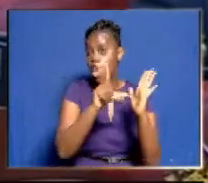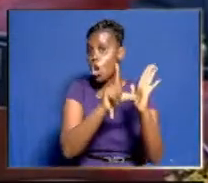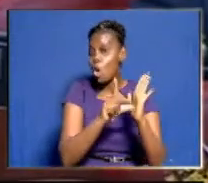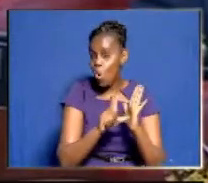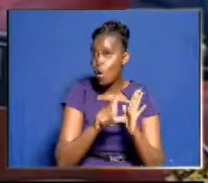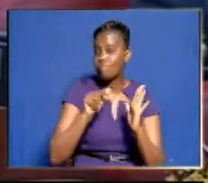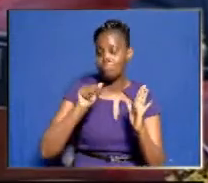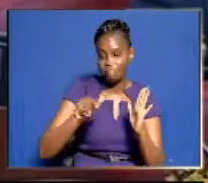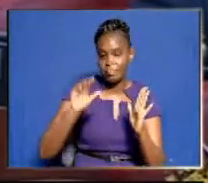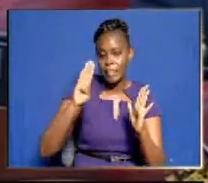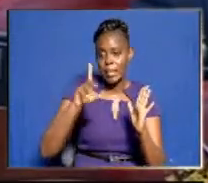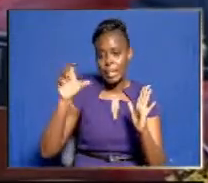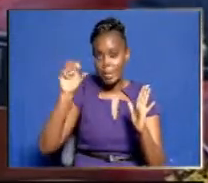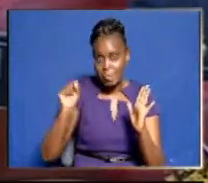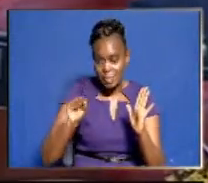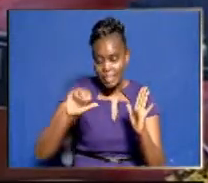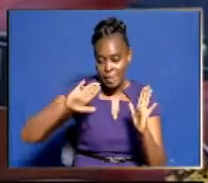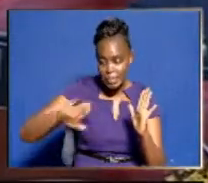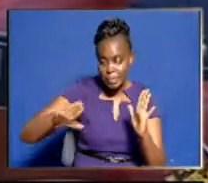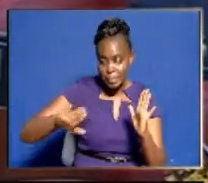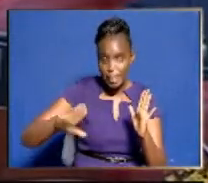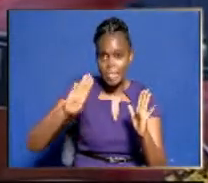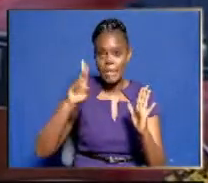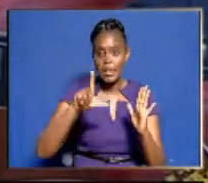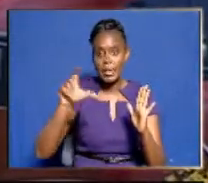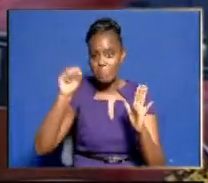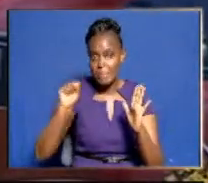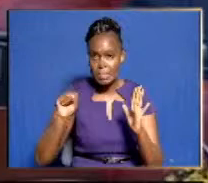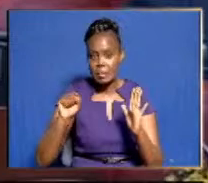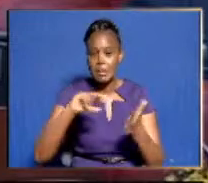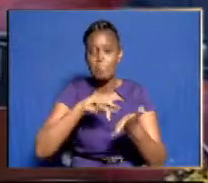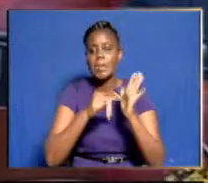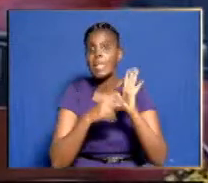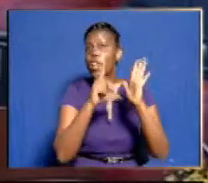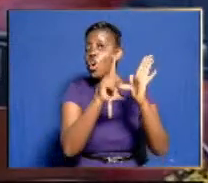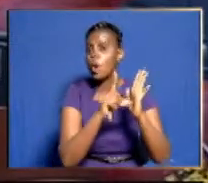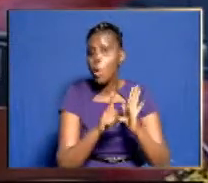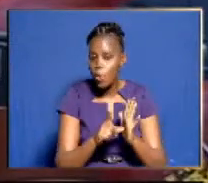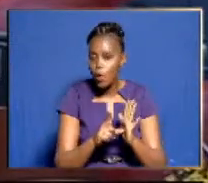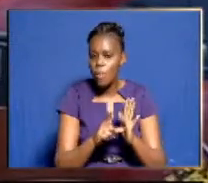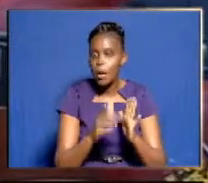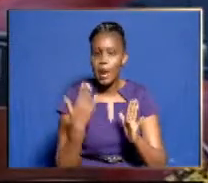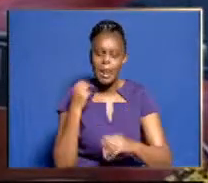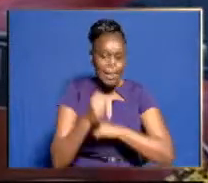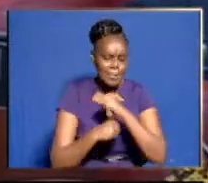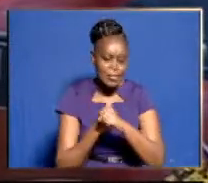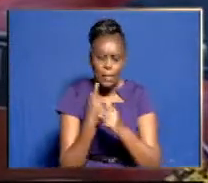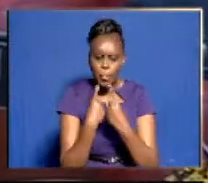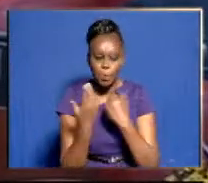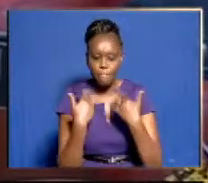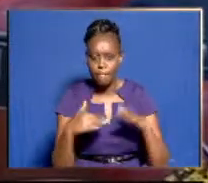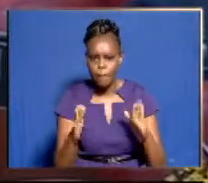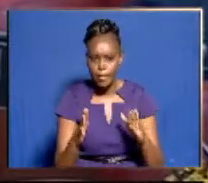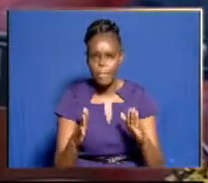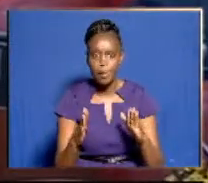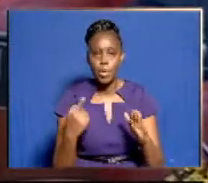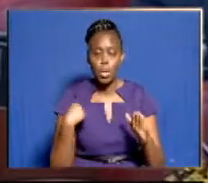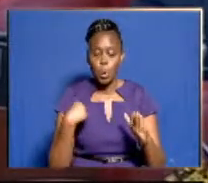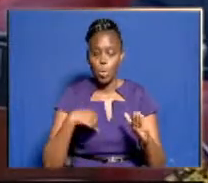Mr. Speaker, this issue of pending bills, we discussed it last year, and whereas we appreciate the